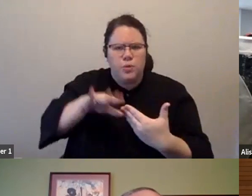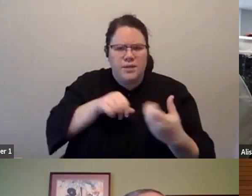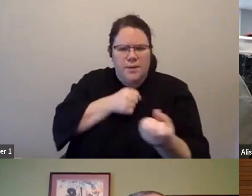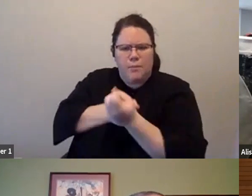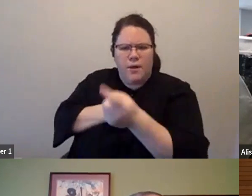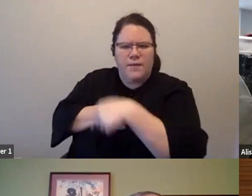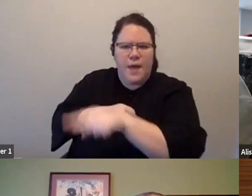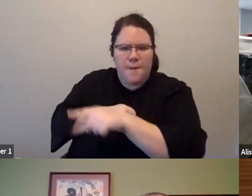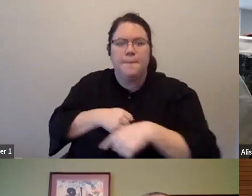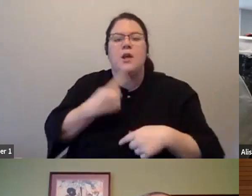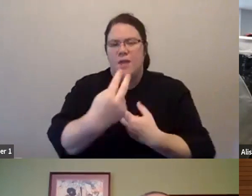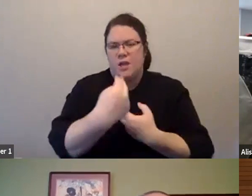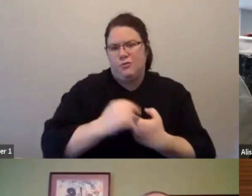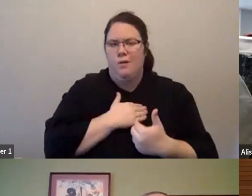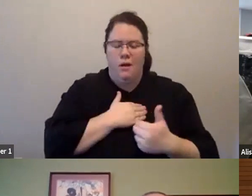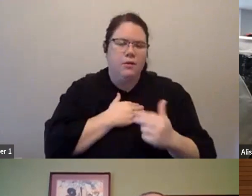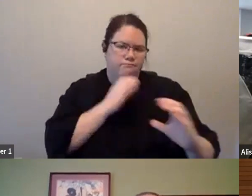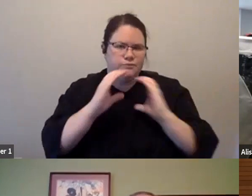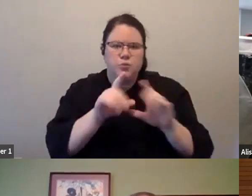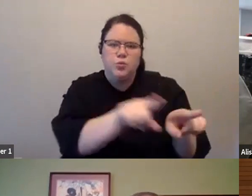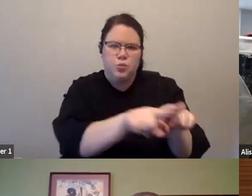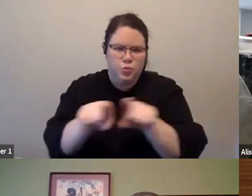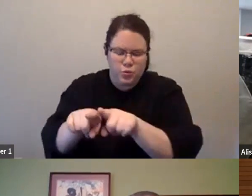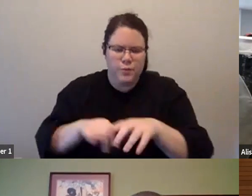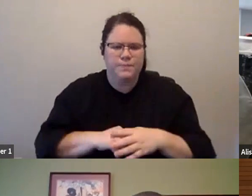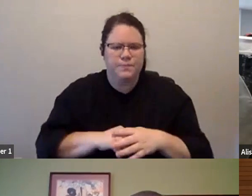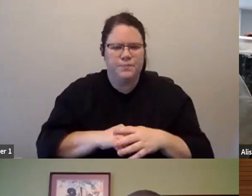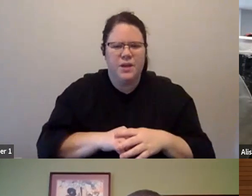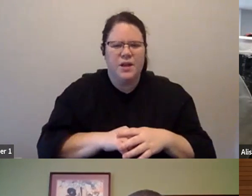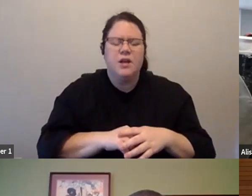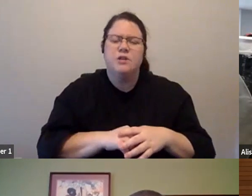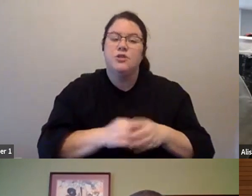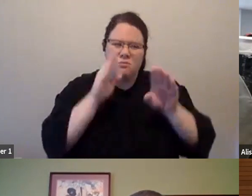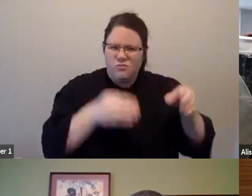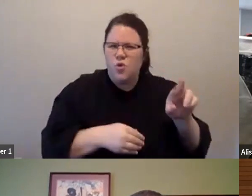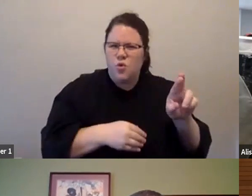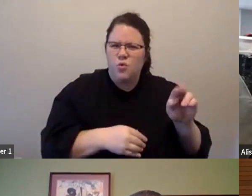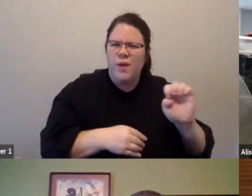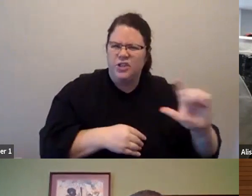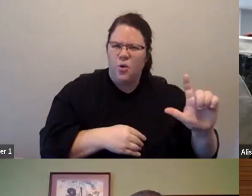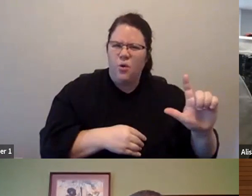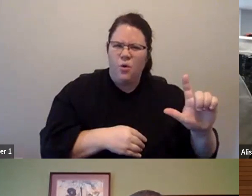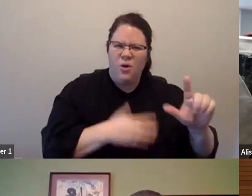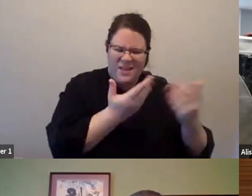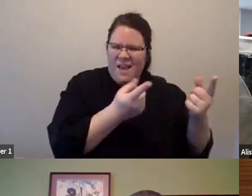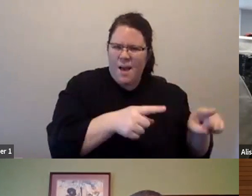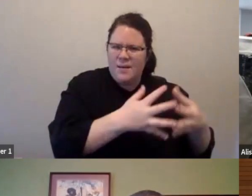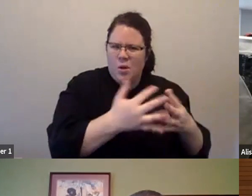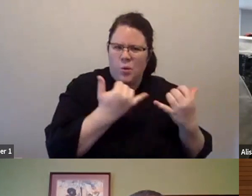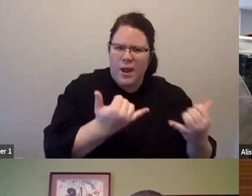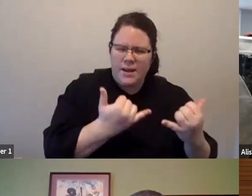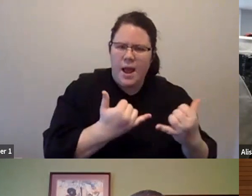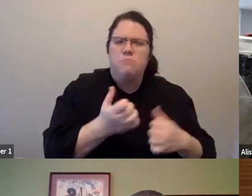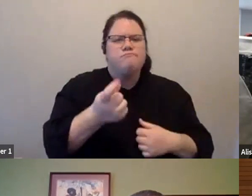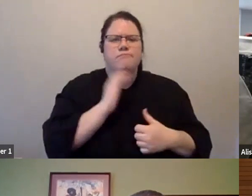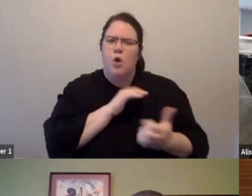of our conversations as well. When I think about the racial reckoning piece, our approach, it's important